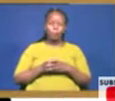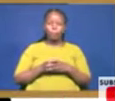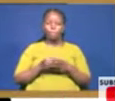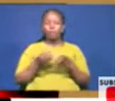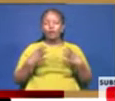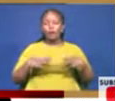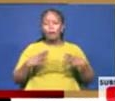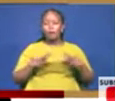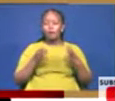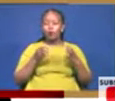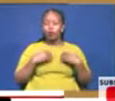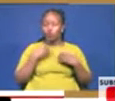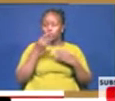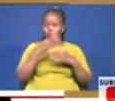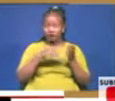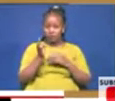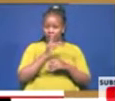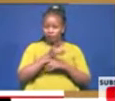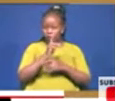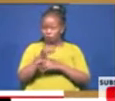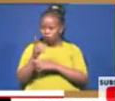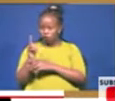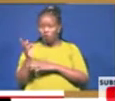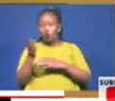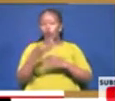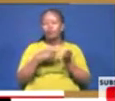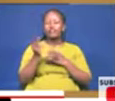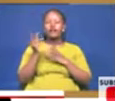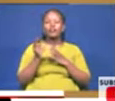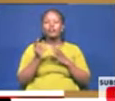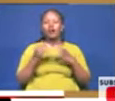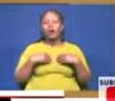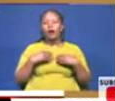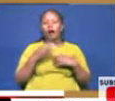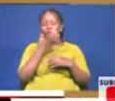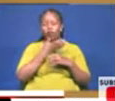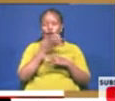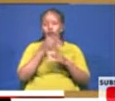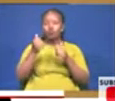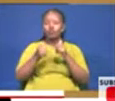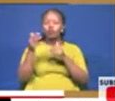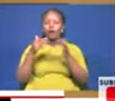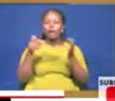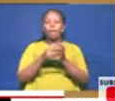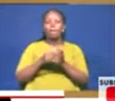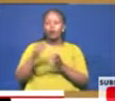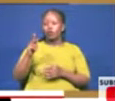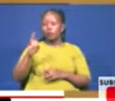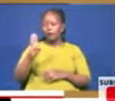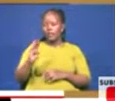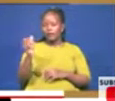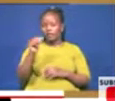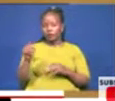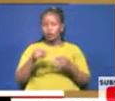against selling the 10 batches of edible fats and oils that were flagged by the Kenya Bureau of Standards over non-compliance.